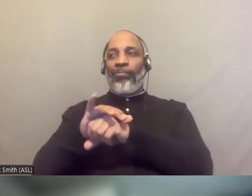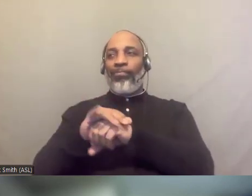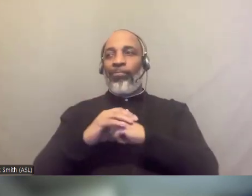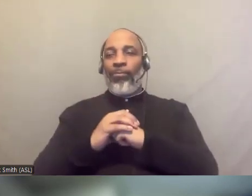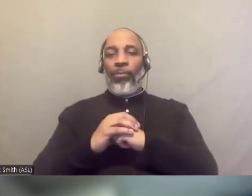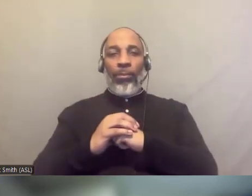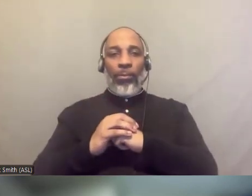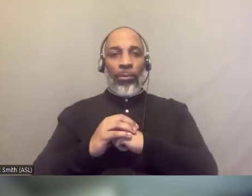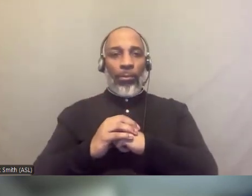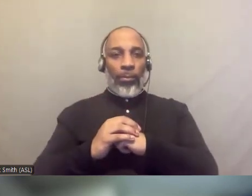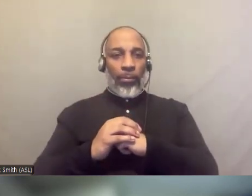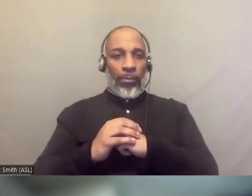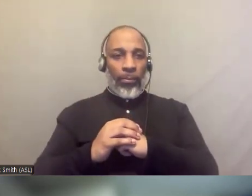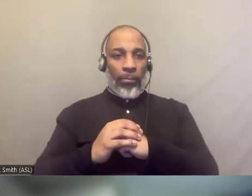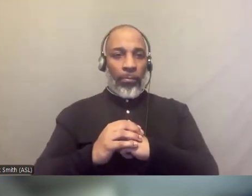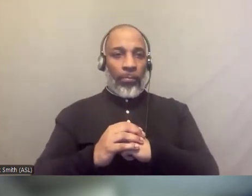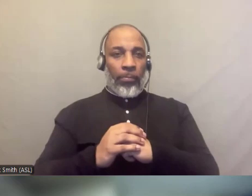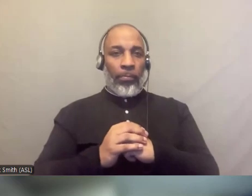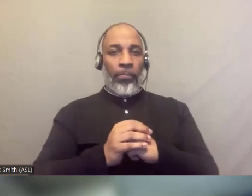Next slide, please.